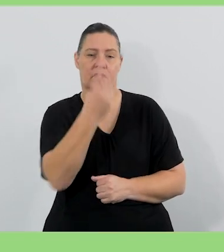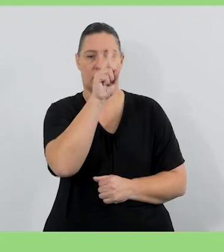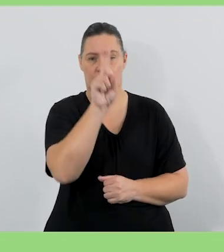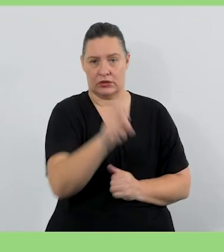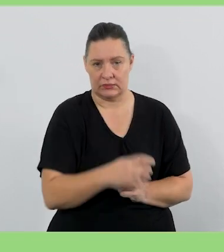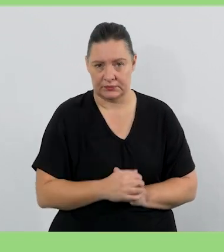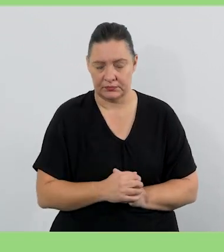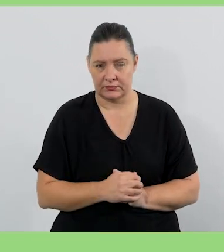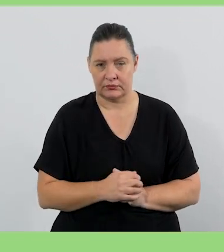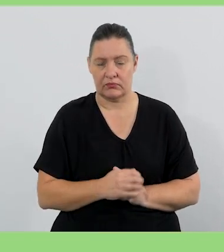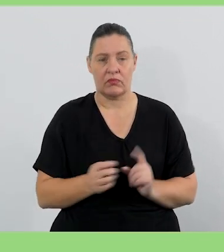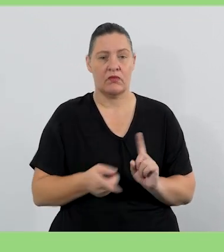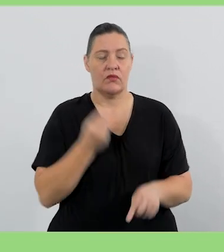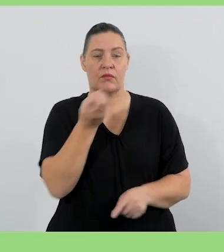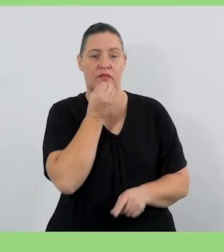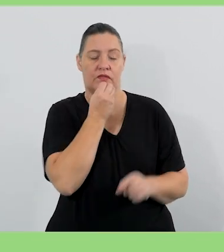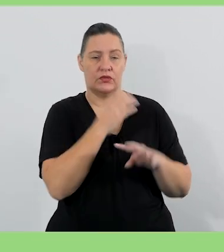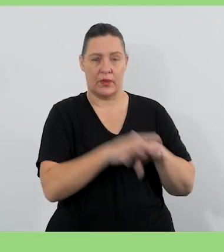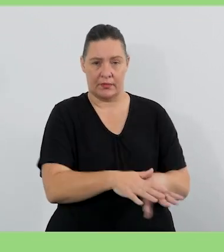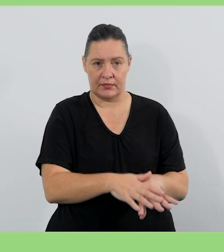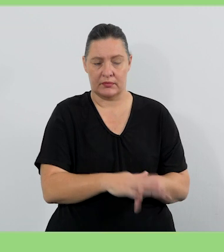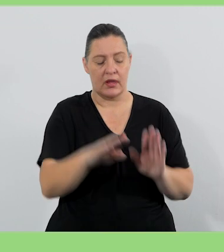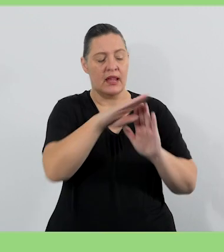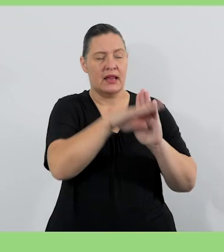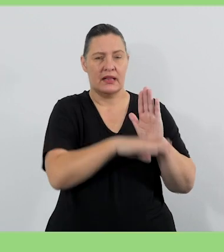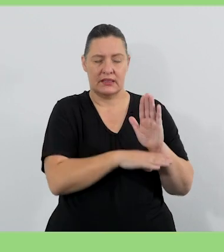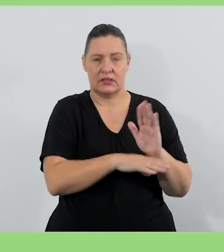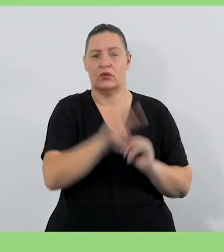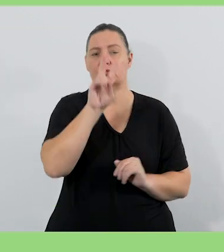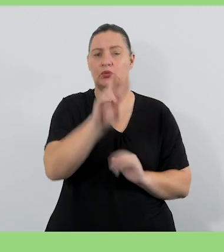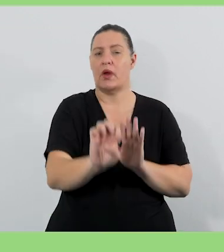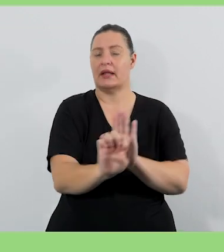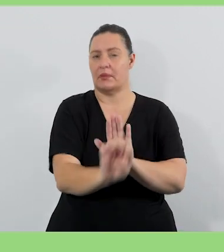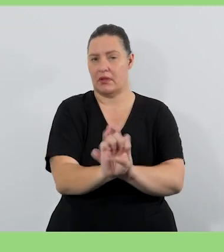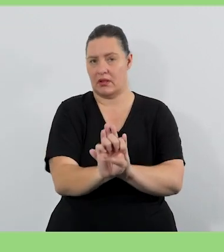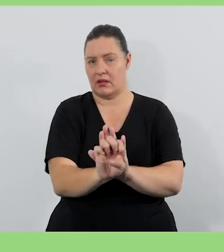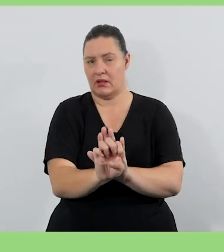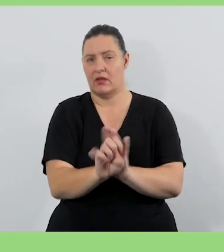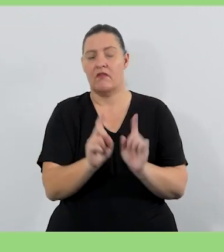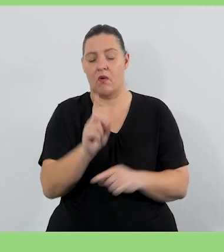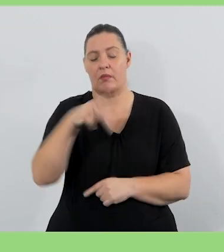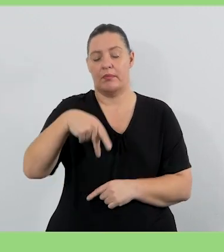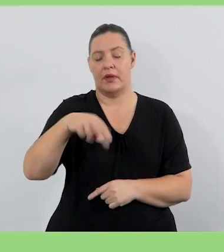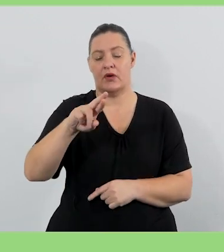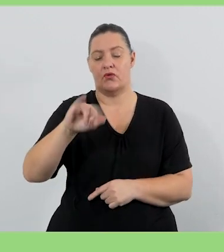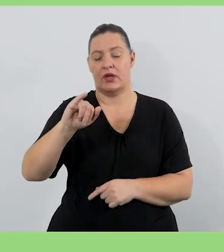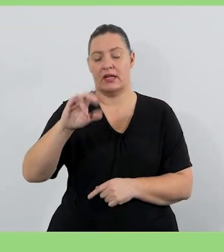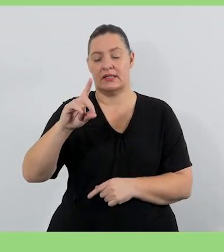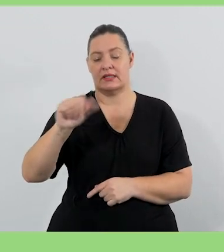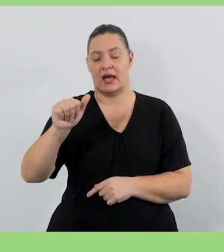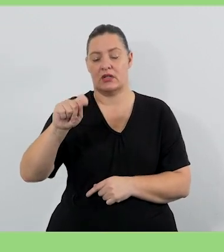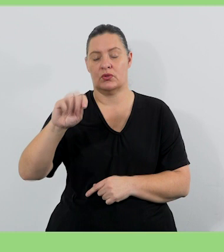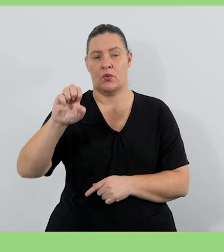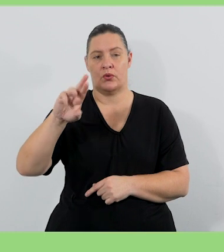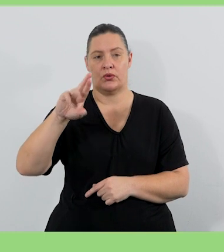at our first question. From the food web, list 2 examples of predators. So that